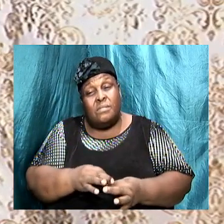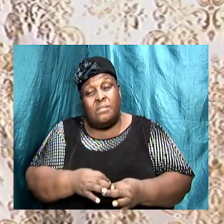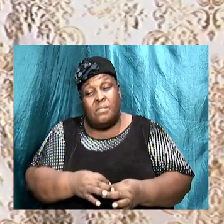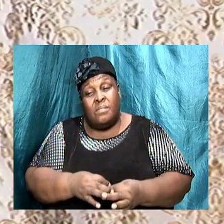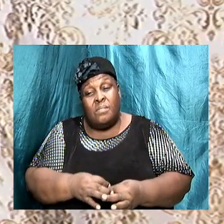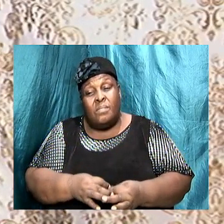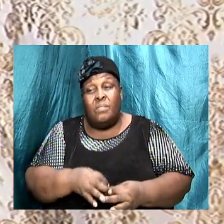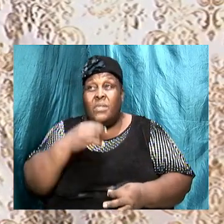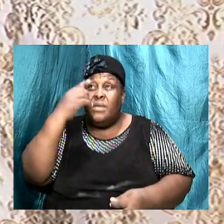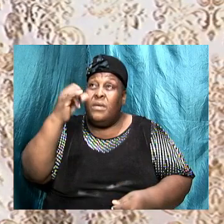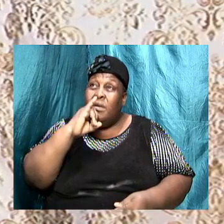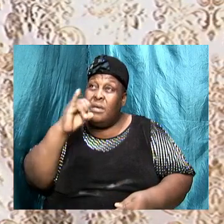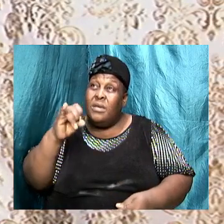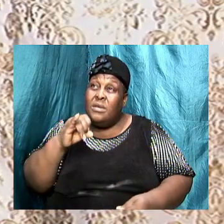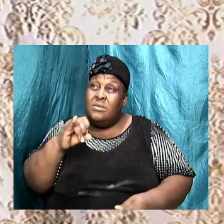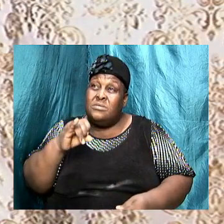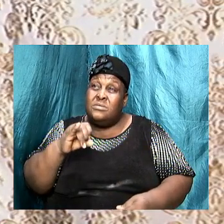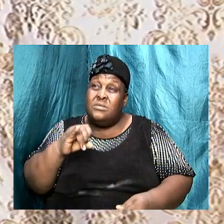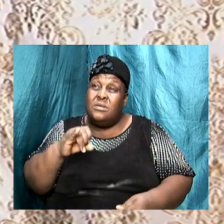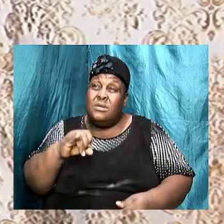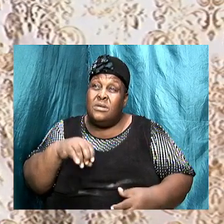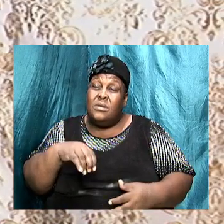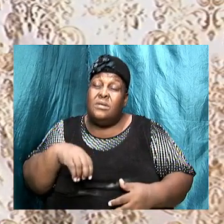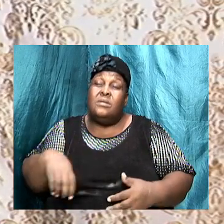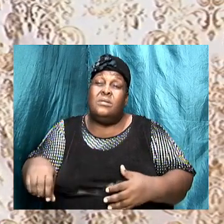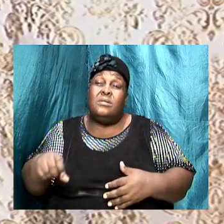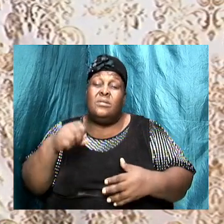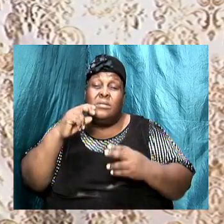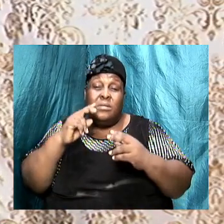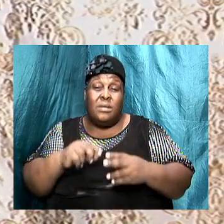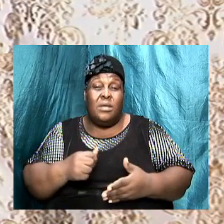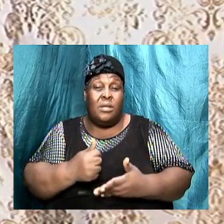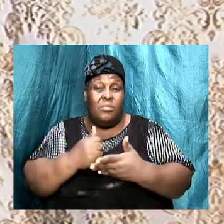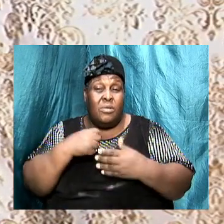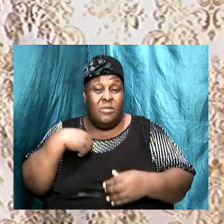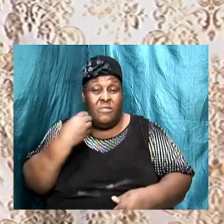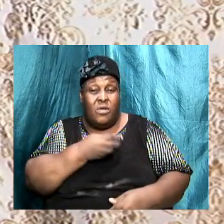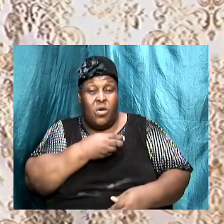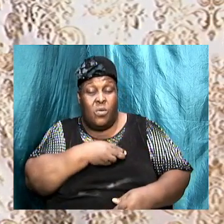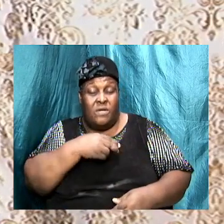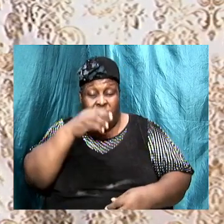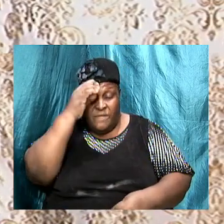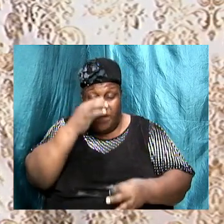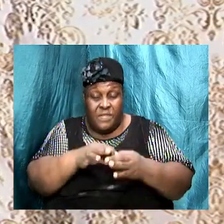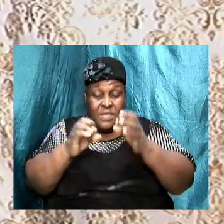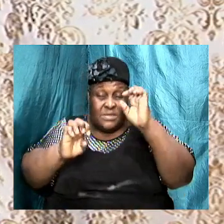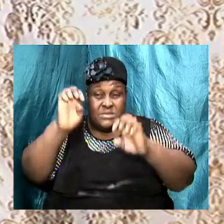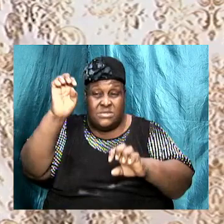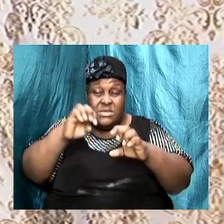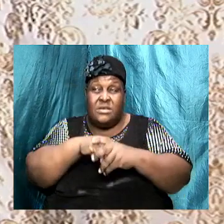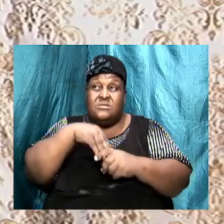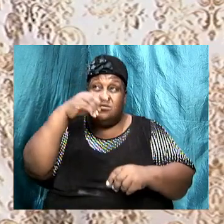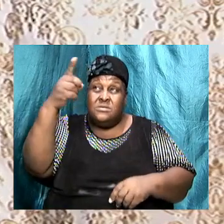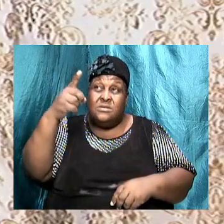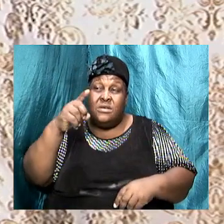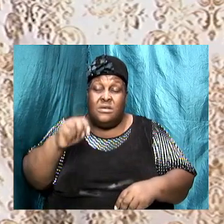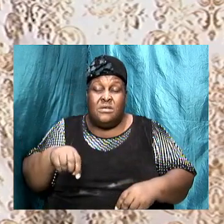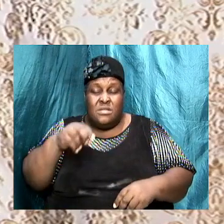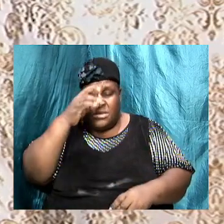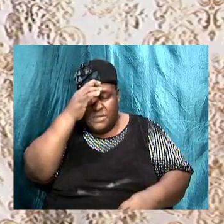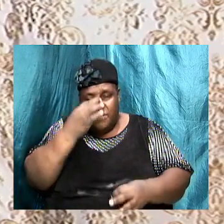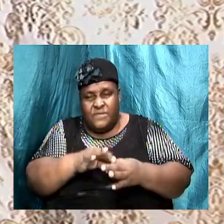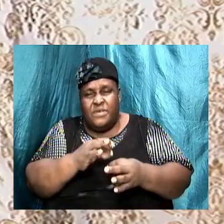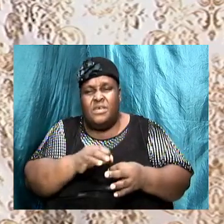He is the source of our faith that we exercise in him. This faith did not